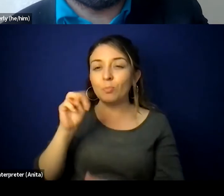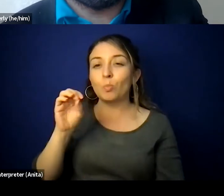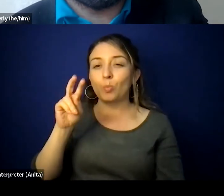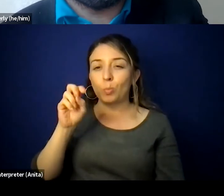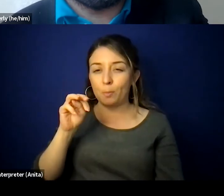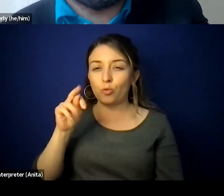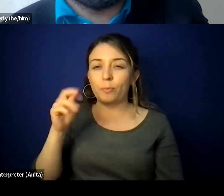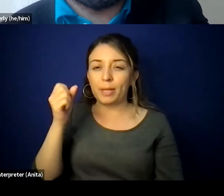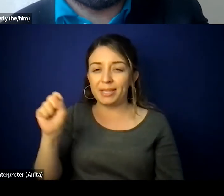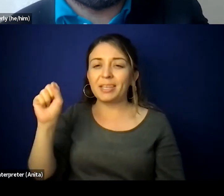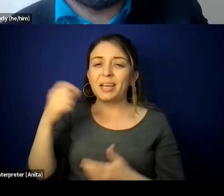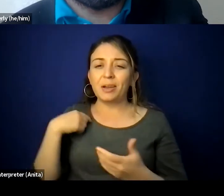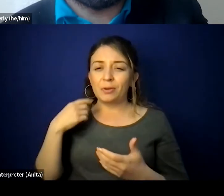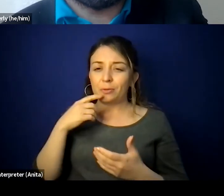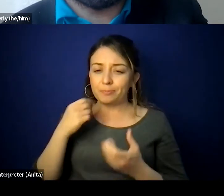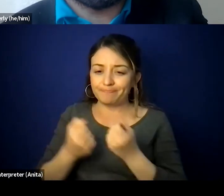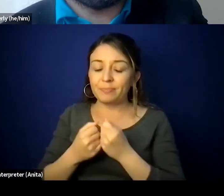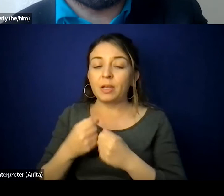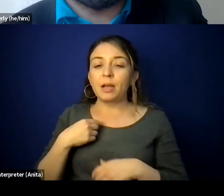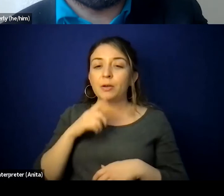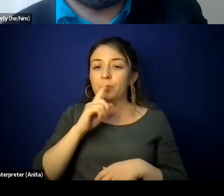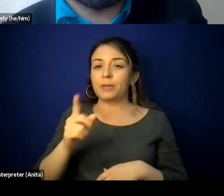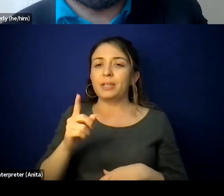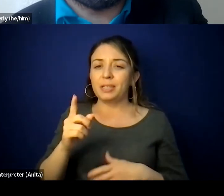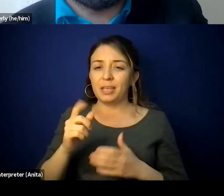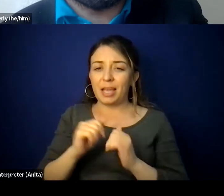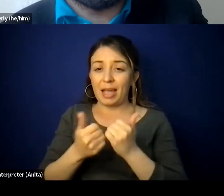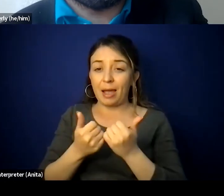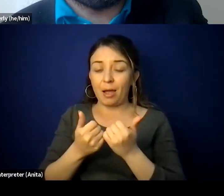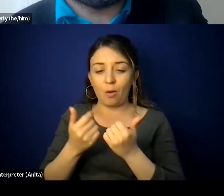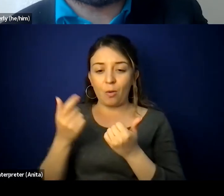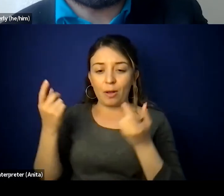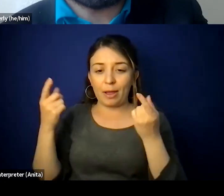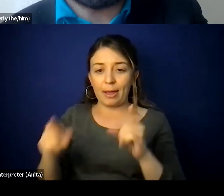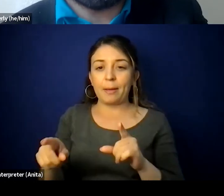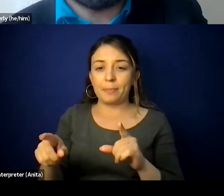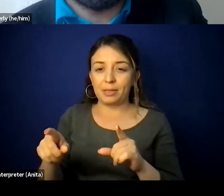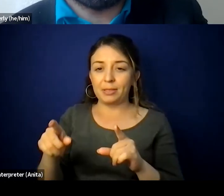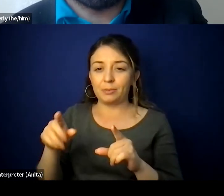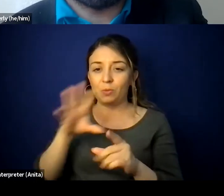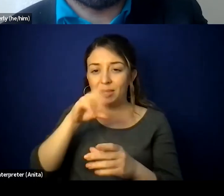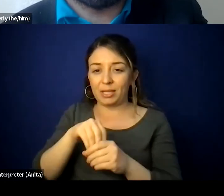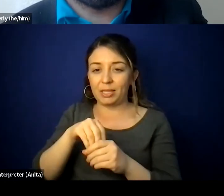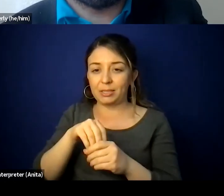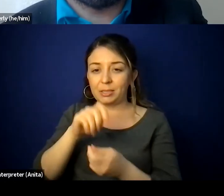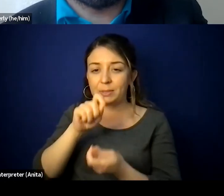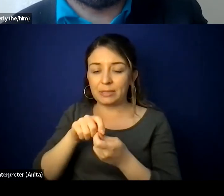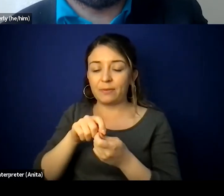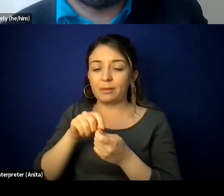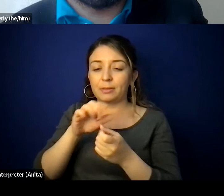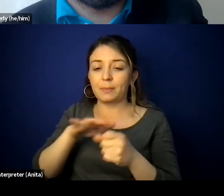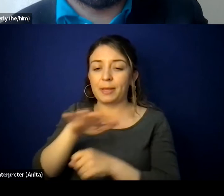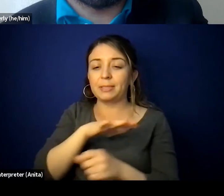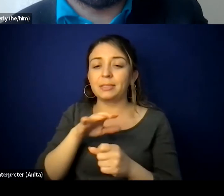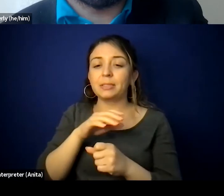realize were terribly, or beautifully, I should say, insular spaces, working closely